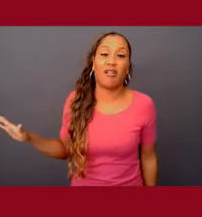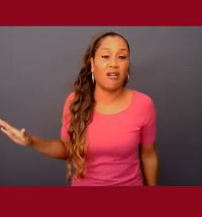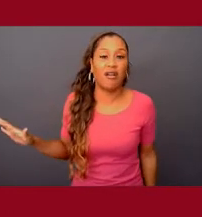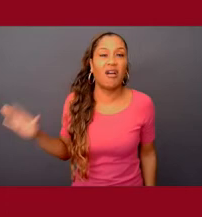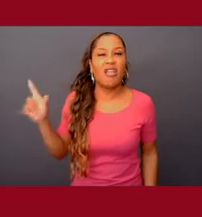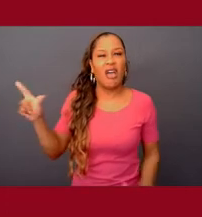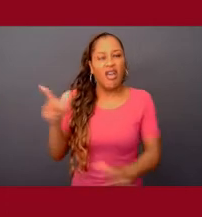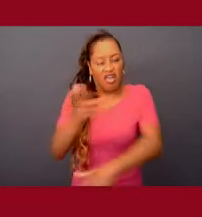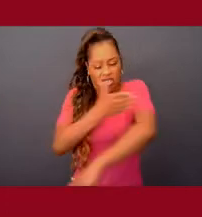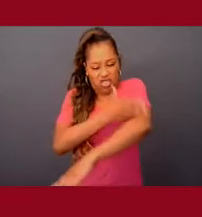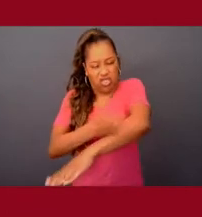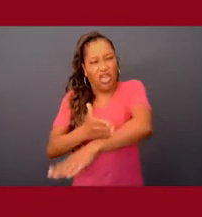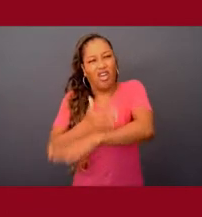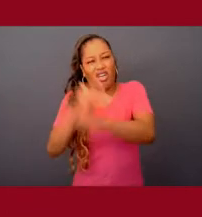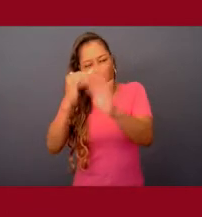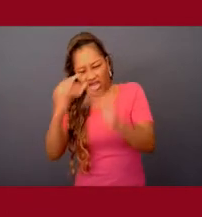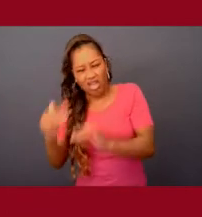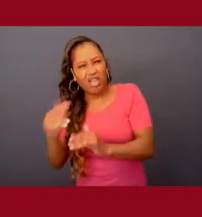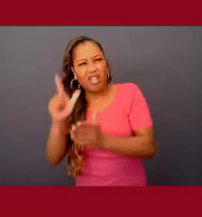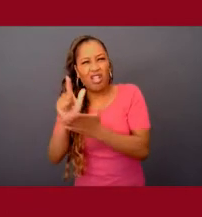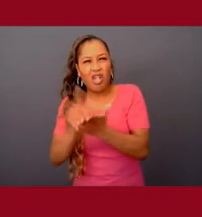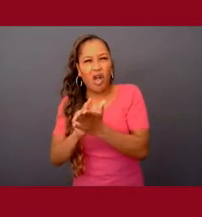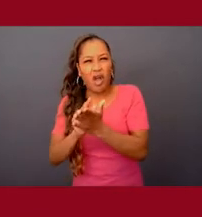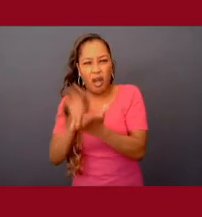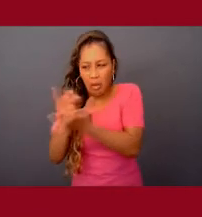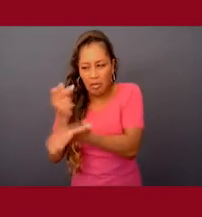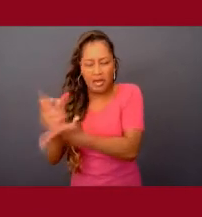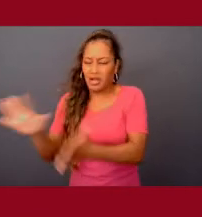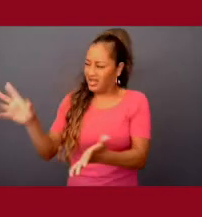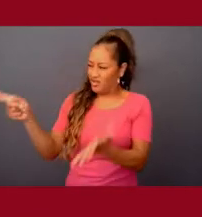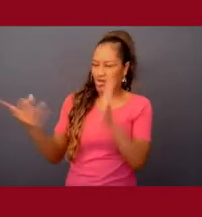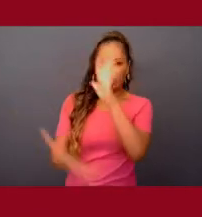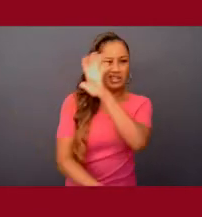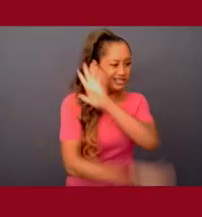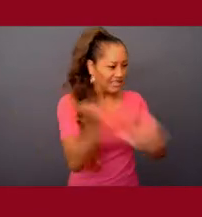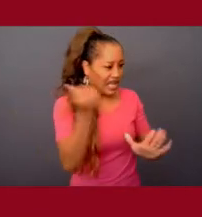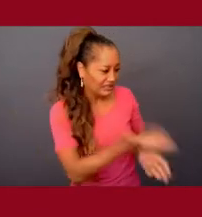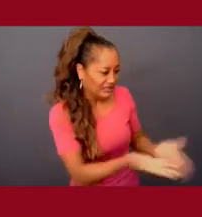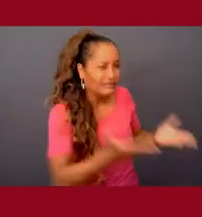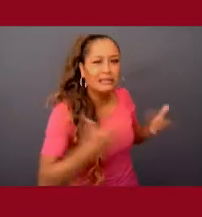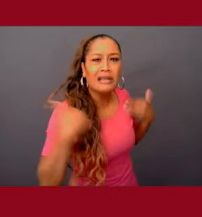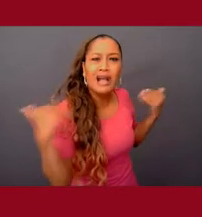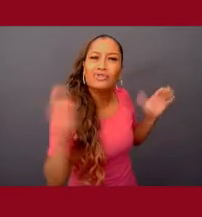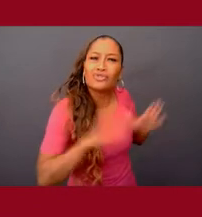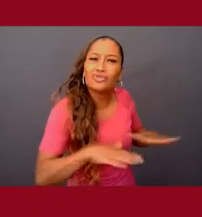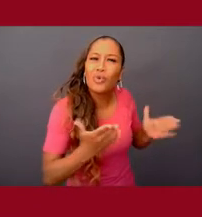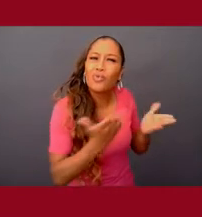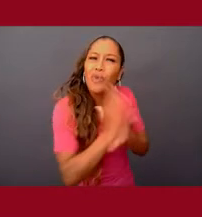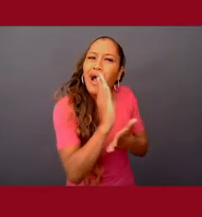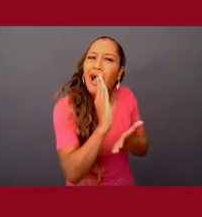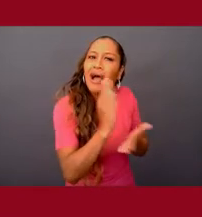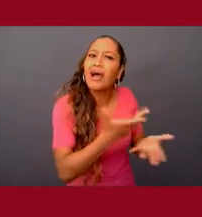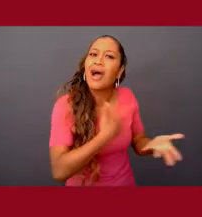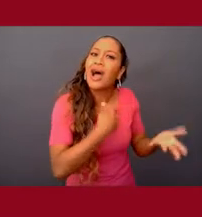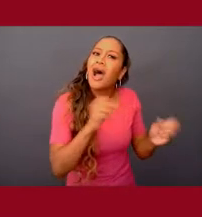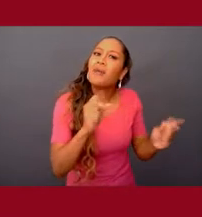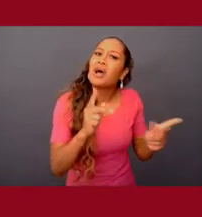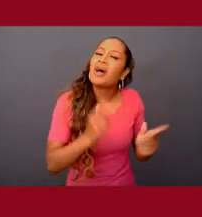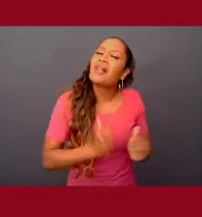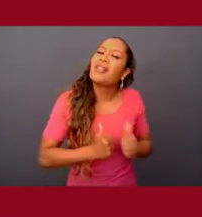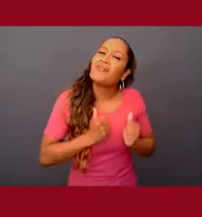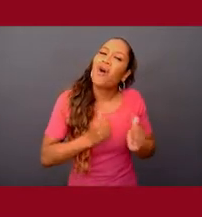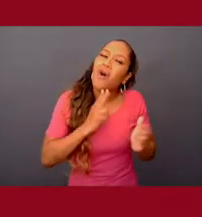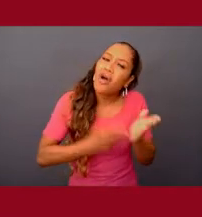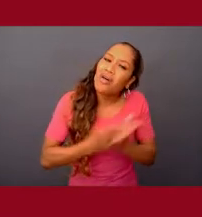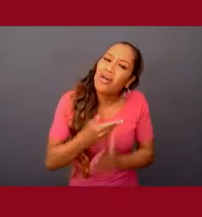regressive laws being passed. They are taking away the right for young children to have a chance to live authentically as